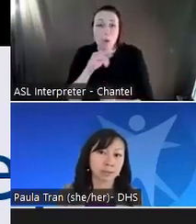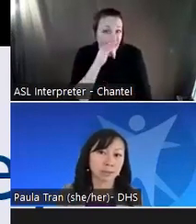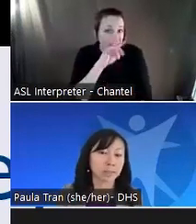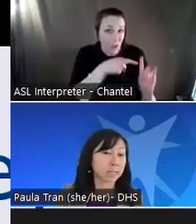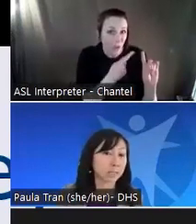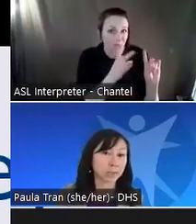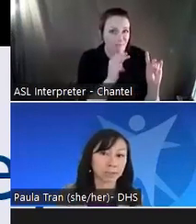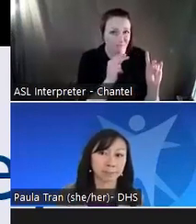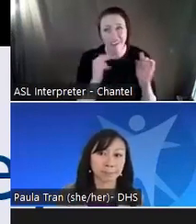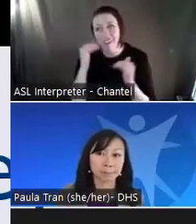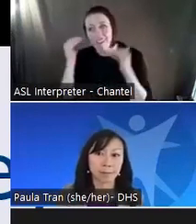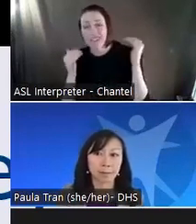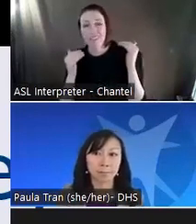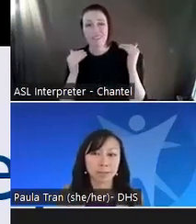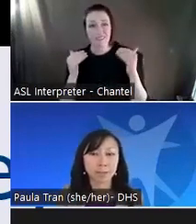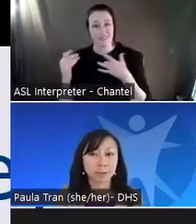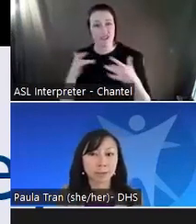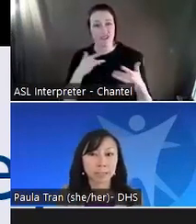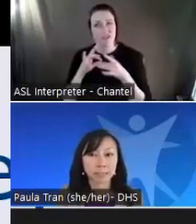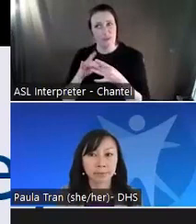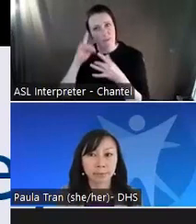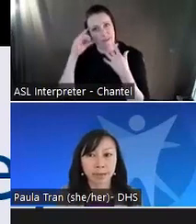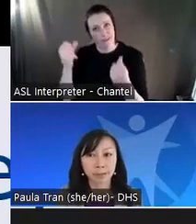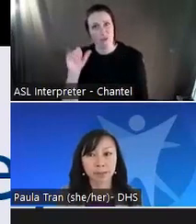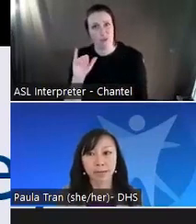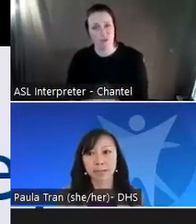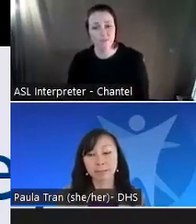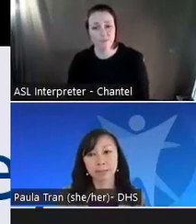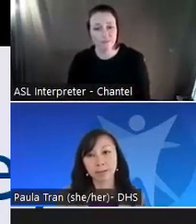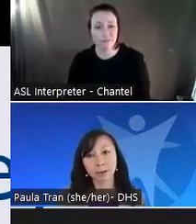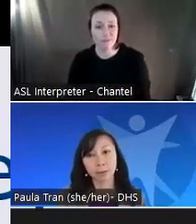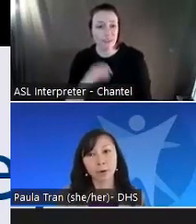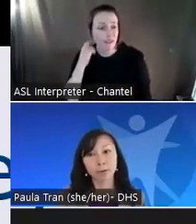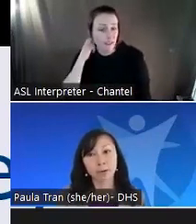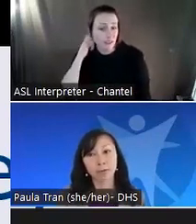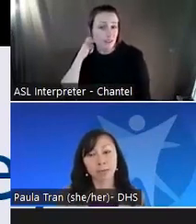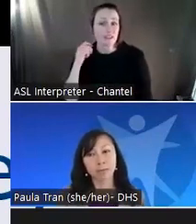health concerns each year. Based on 2020 data from the National Alliance on Mental